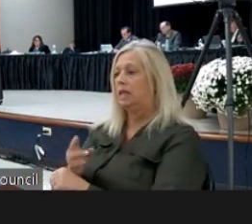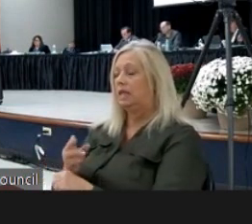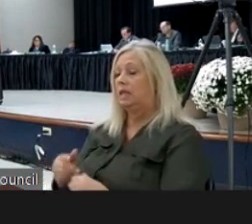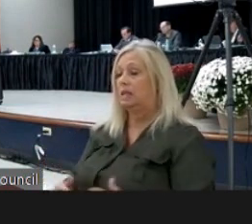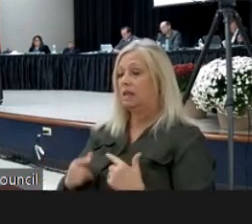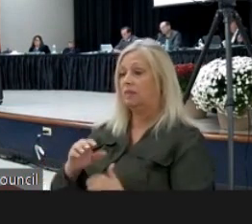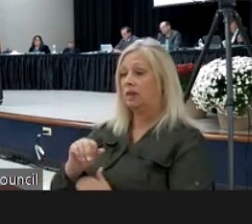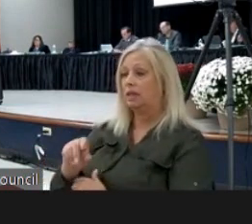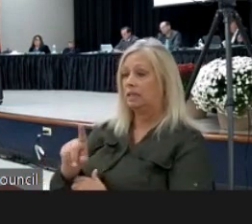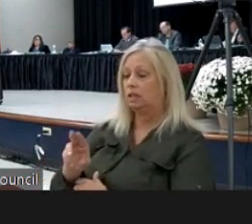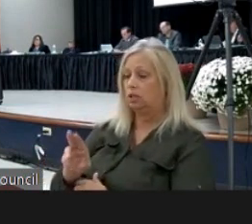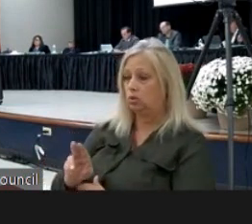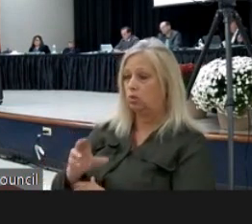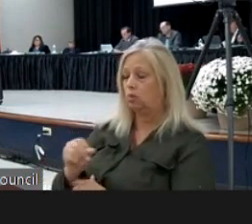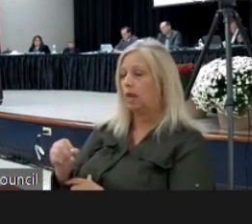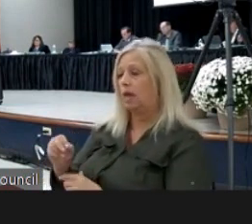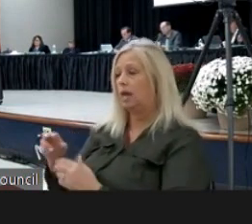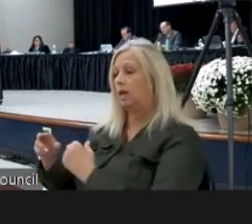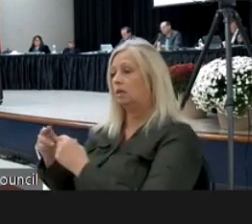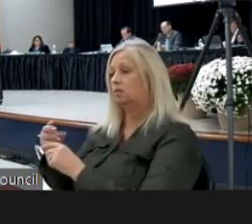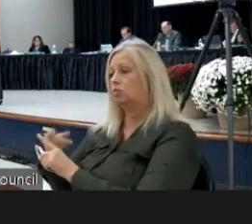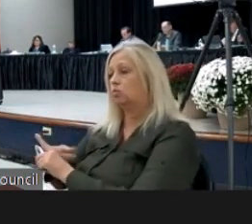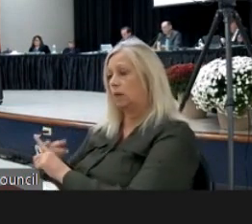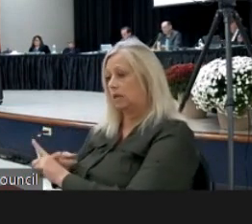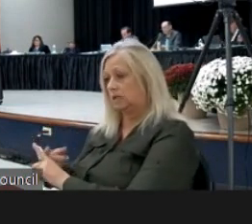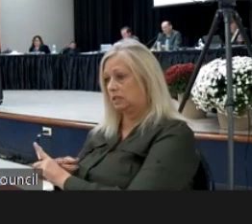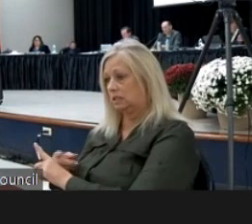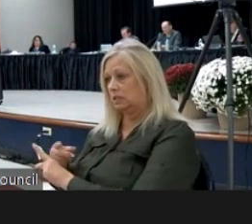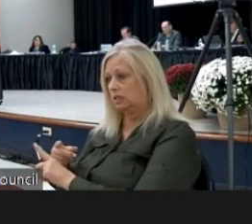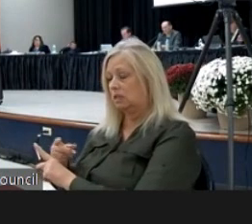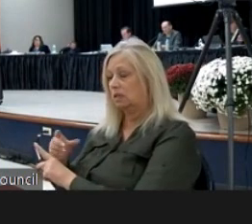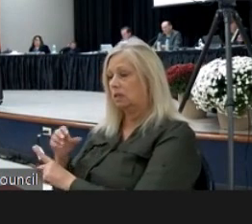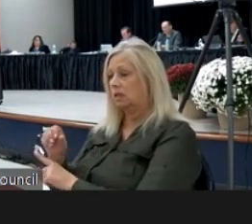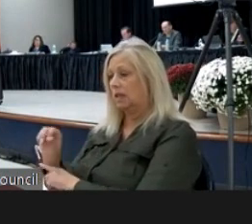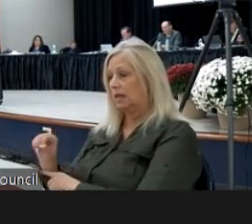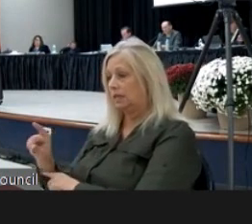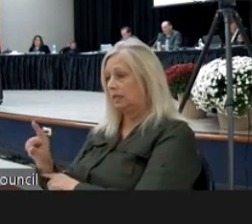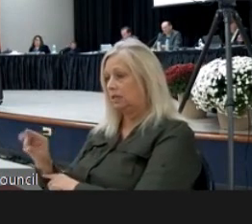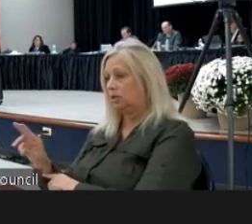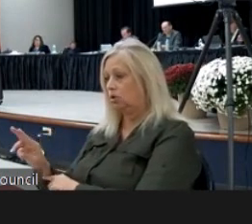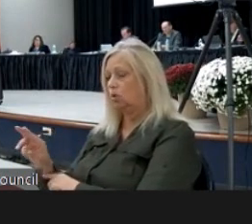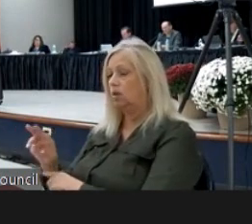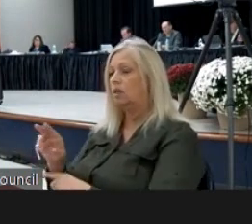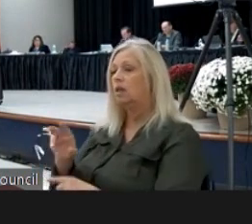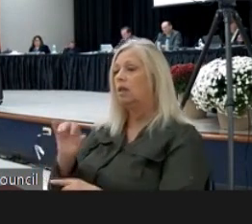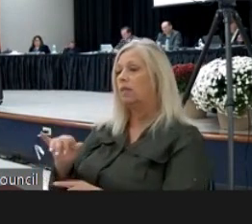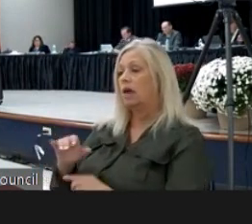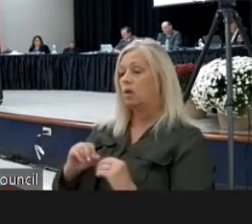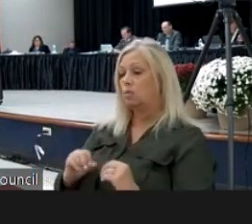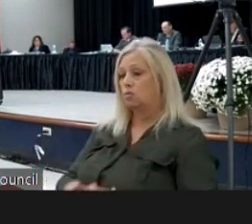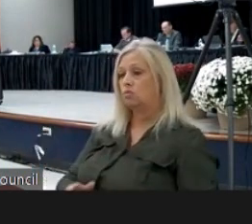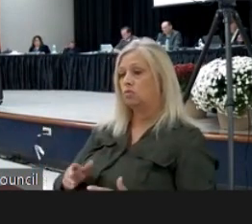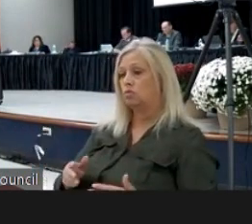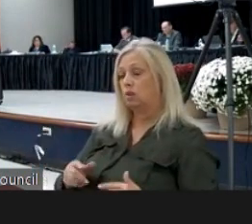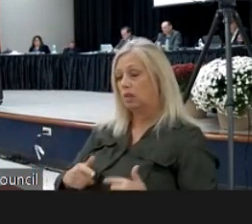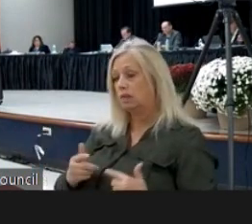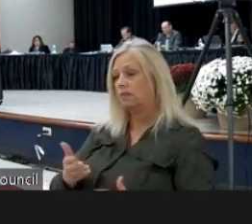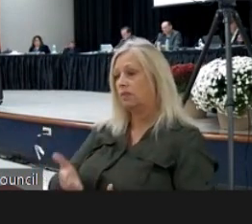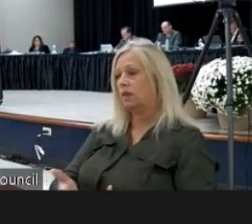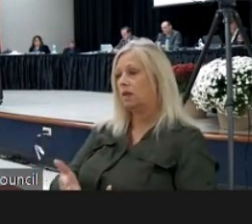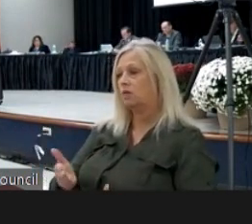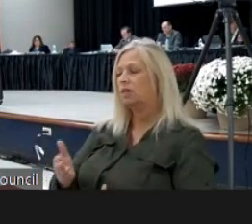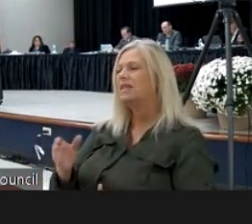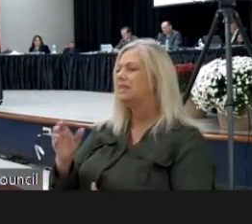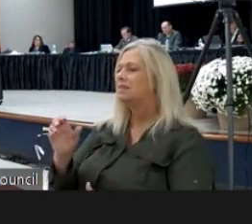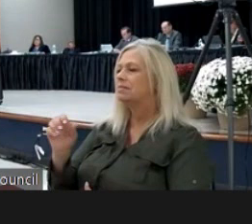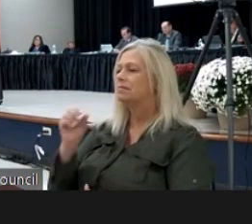primary structure, so that the owner would have to be just on the property and not in the main structure. And San Antonio does